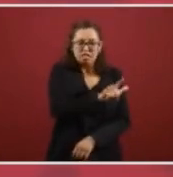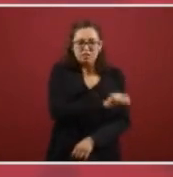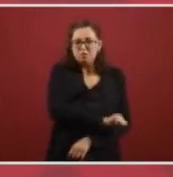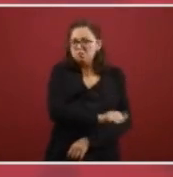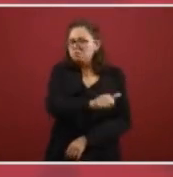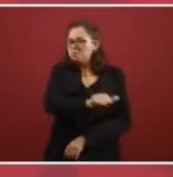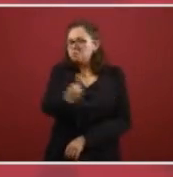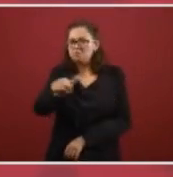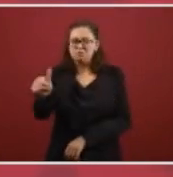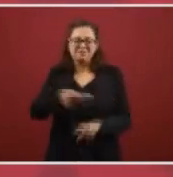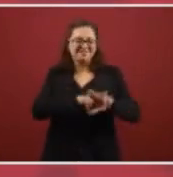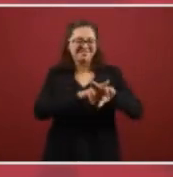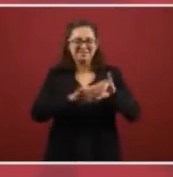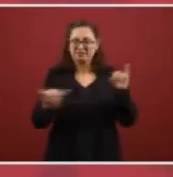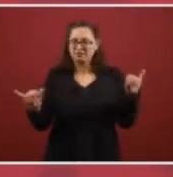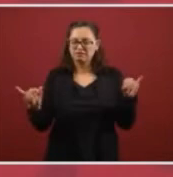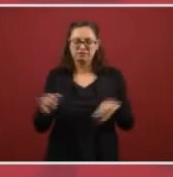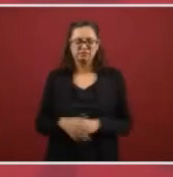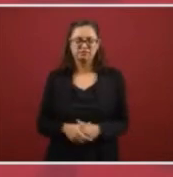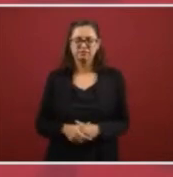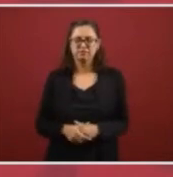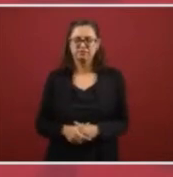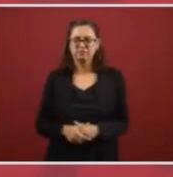on anyone,